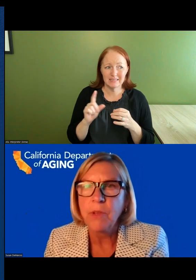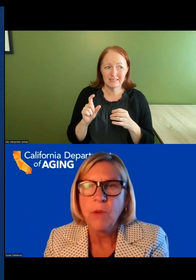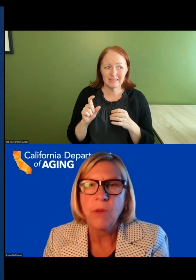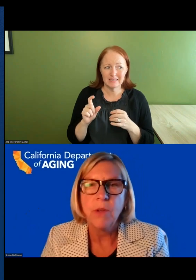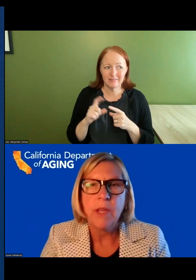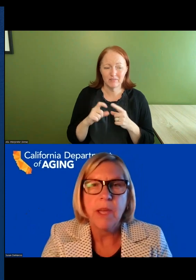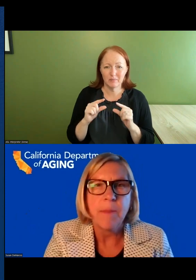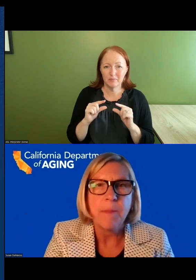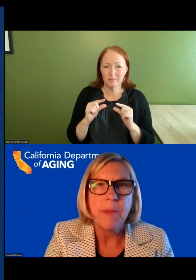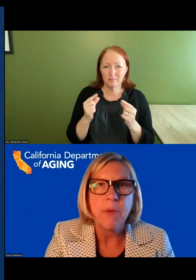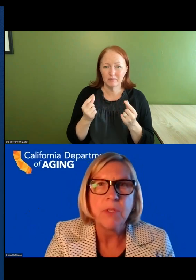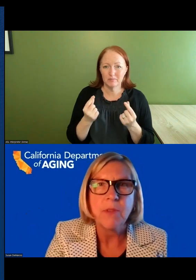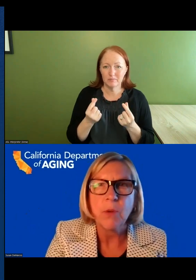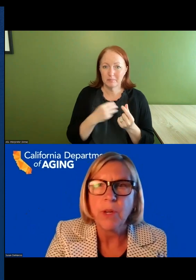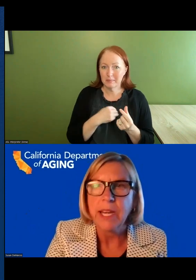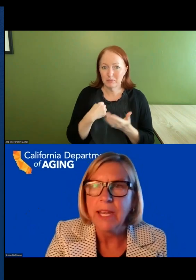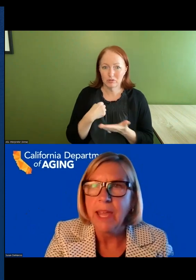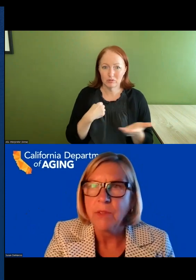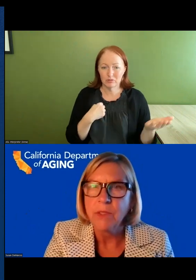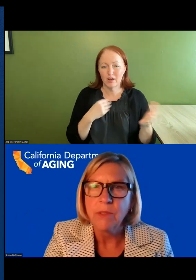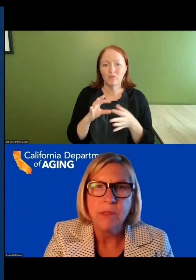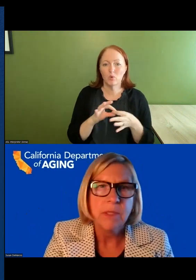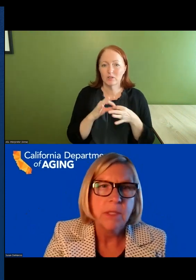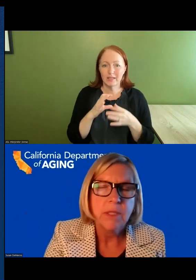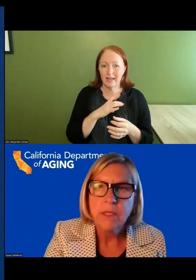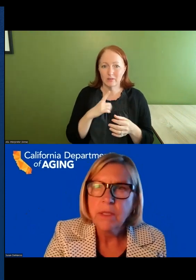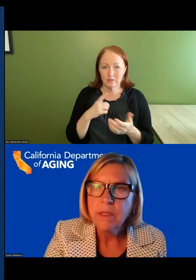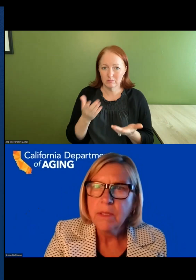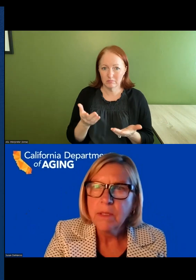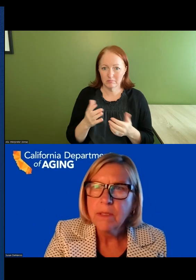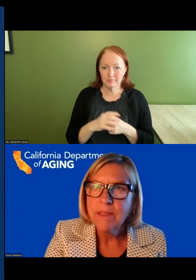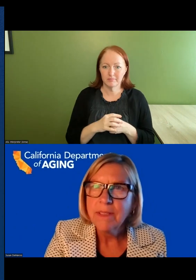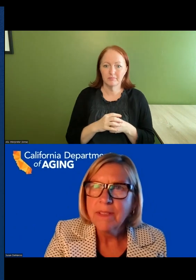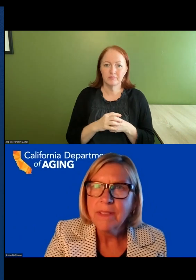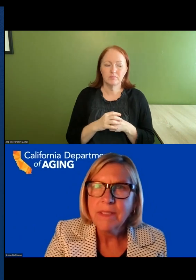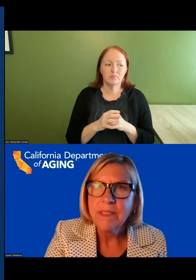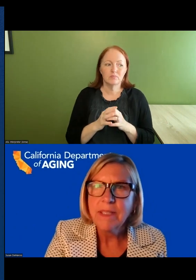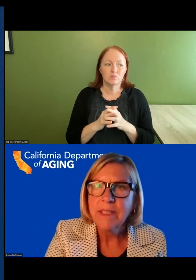from the members of the coordinating council.